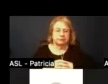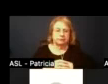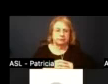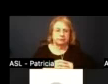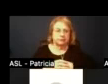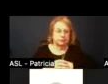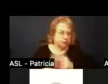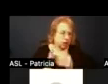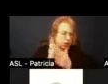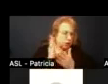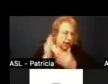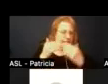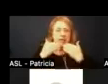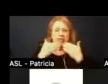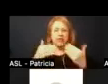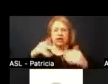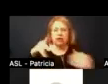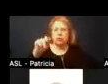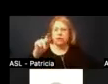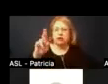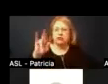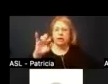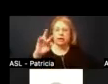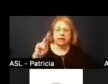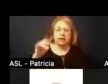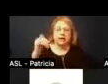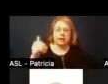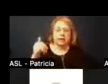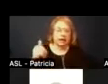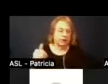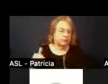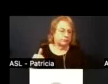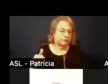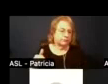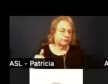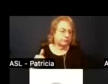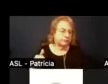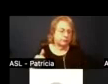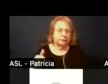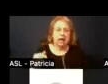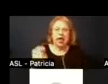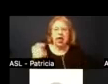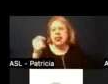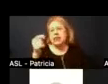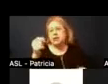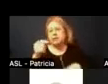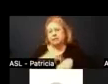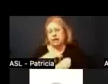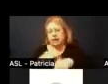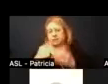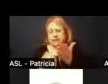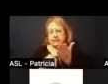all right thank you patrick um so i'm gonna come back on now and spend a little bit of time talking about um